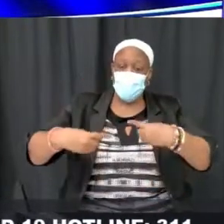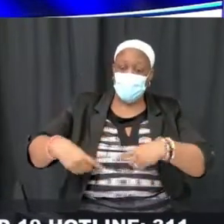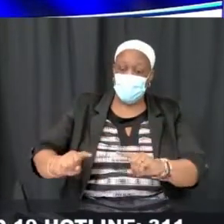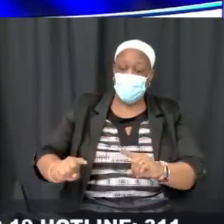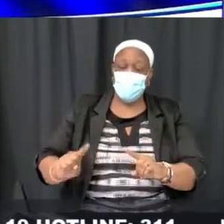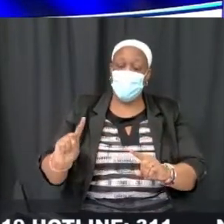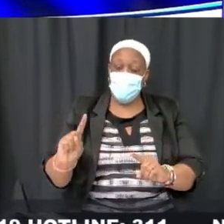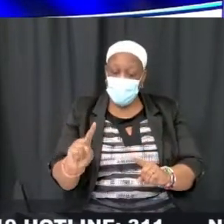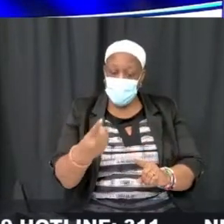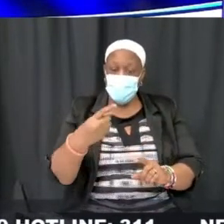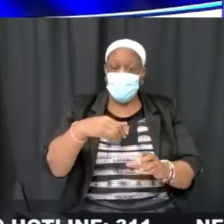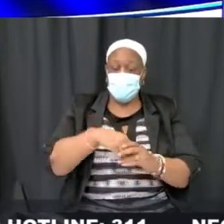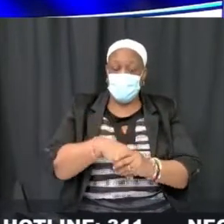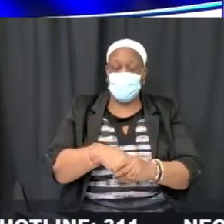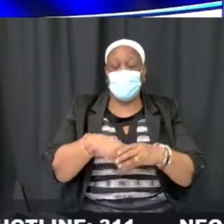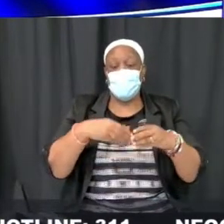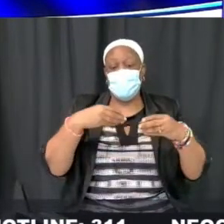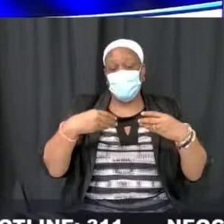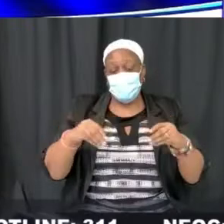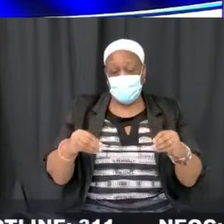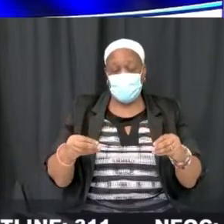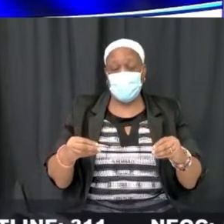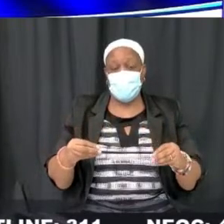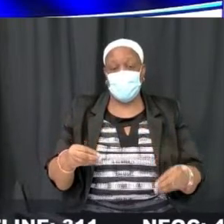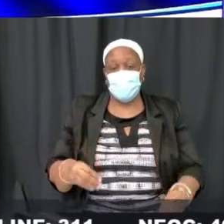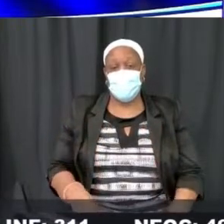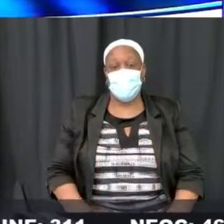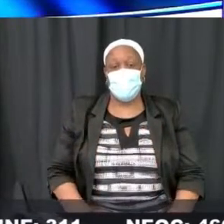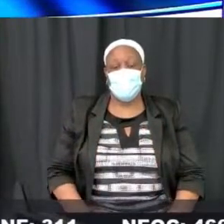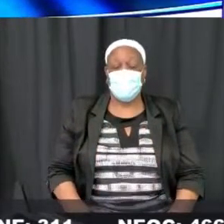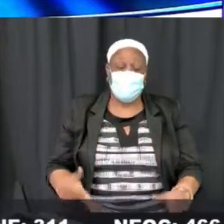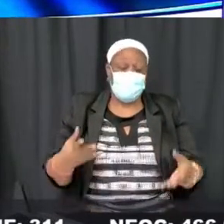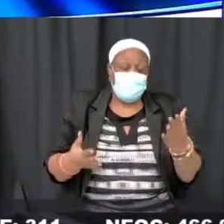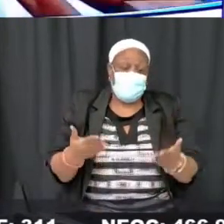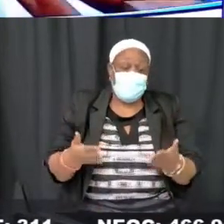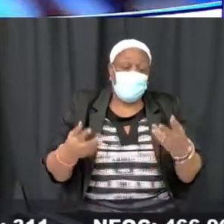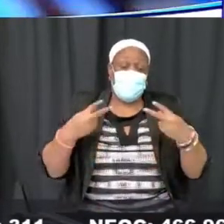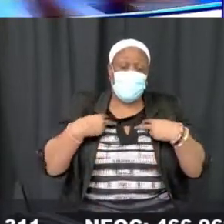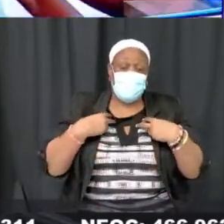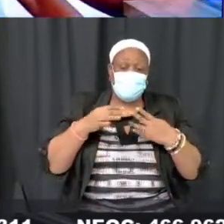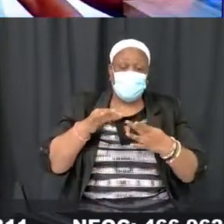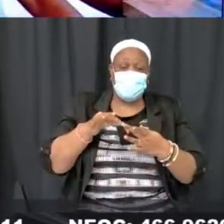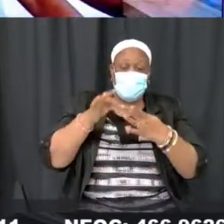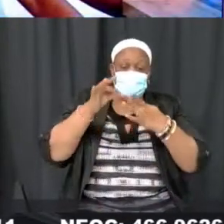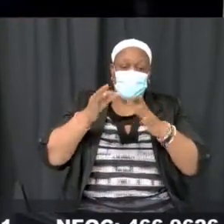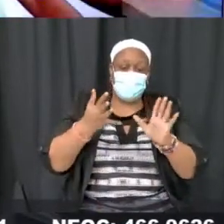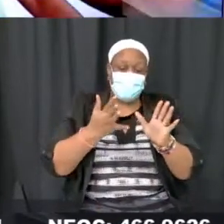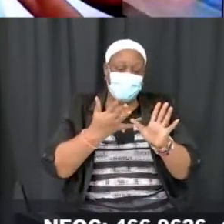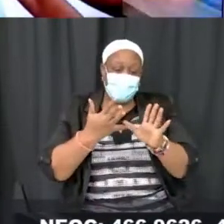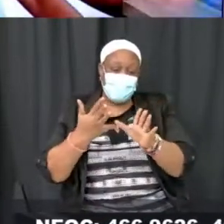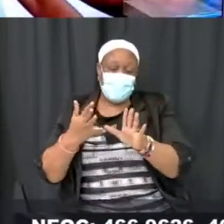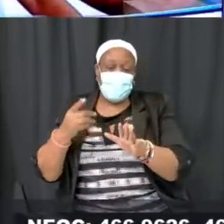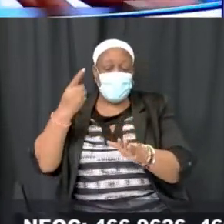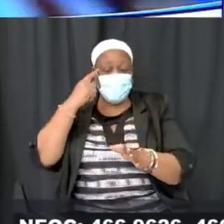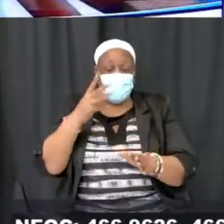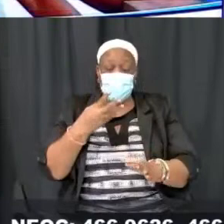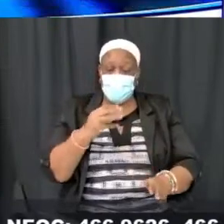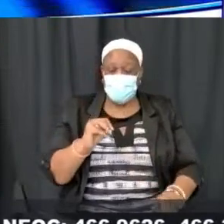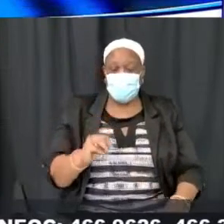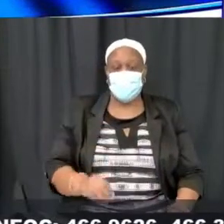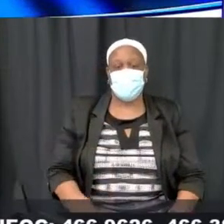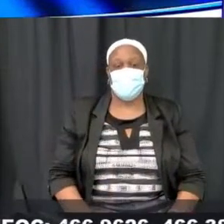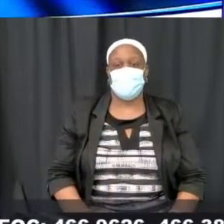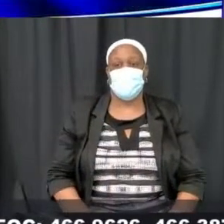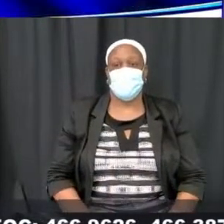enterprise. We recommend that a special line be made for these persons so that we don't